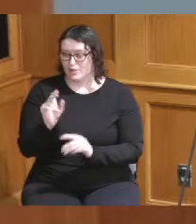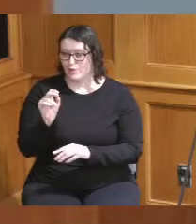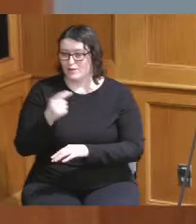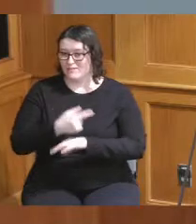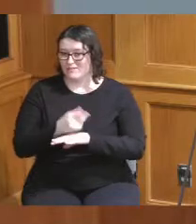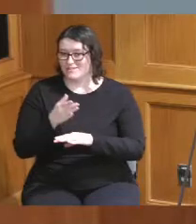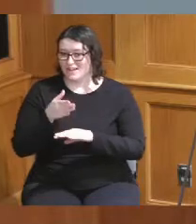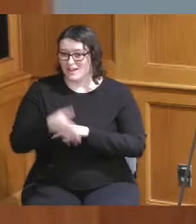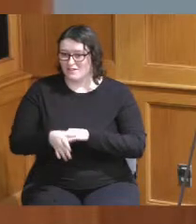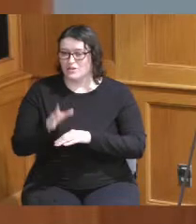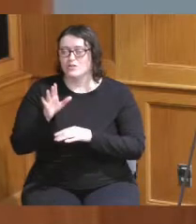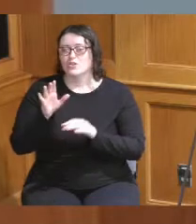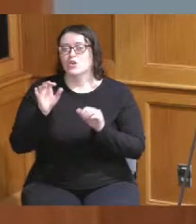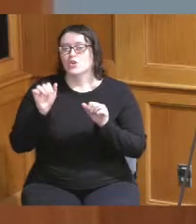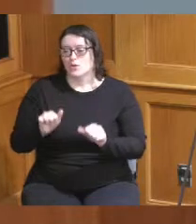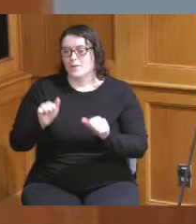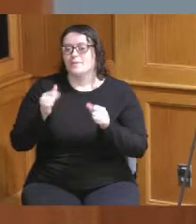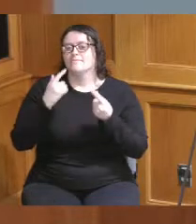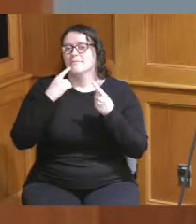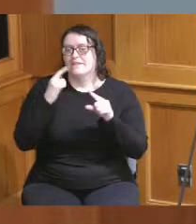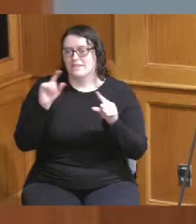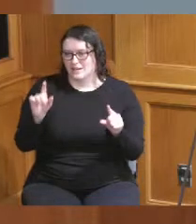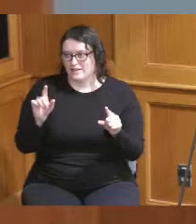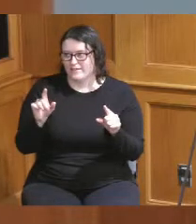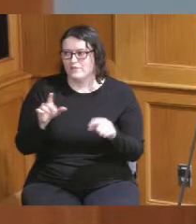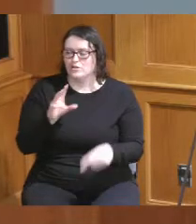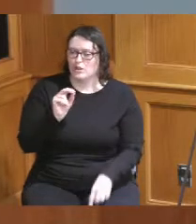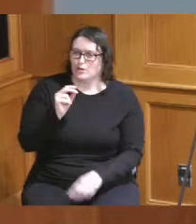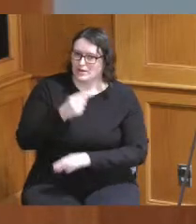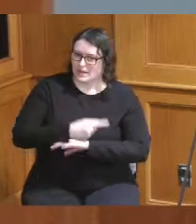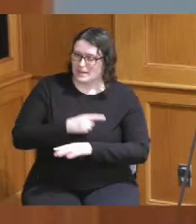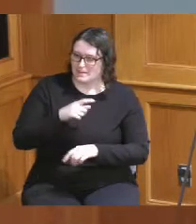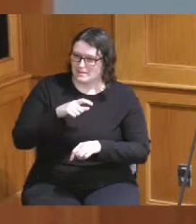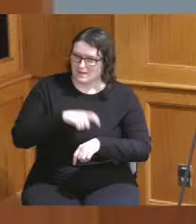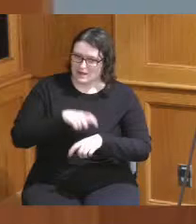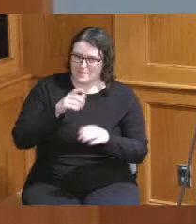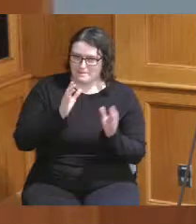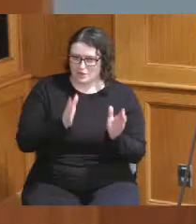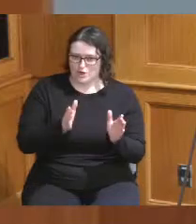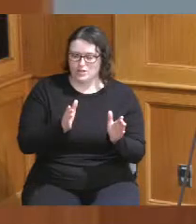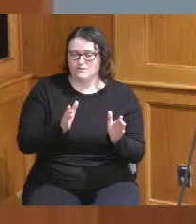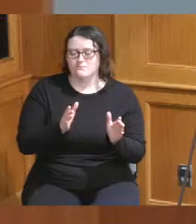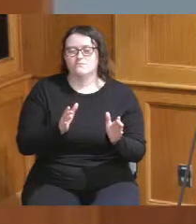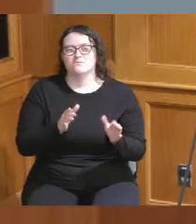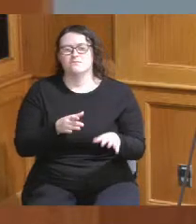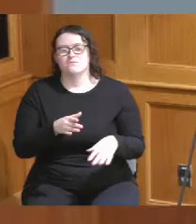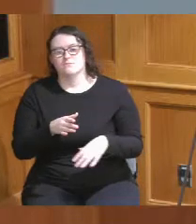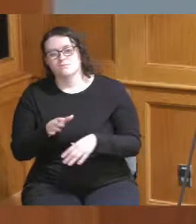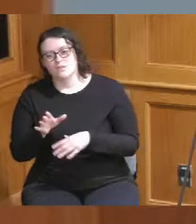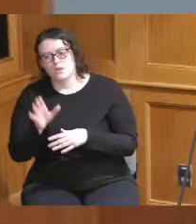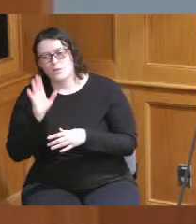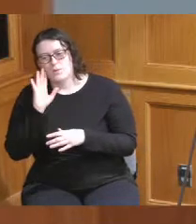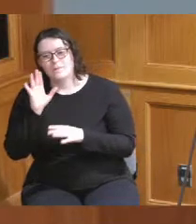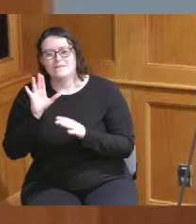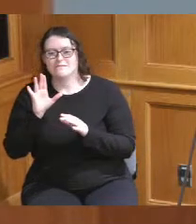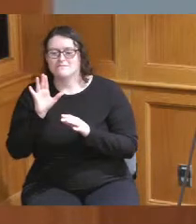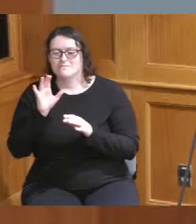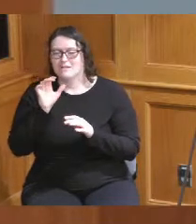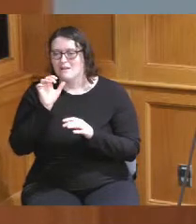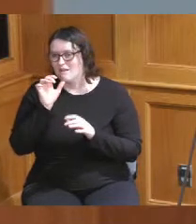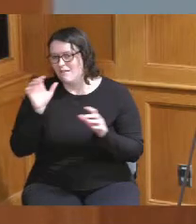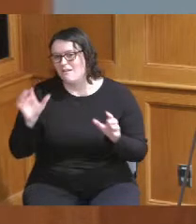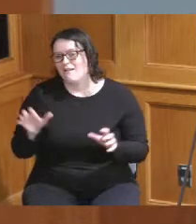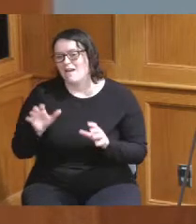that could become effective. There's a 30-day period from that standpoint. And then it'll go inactive on